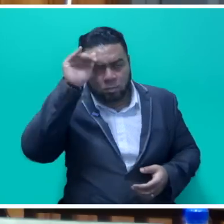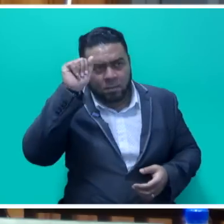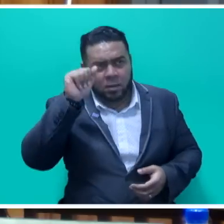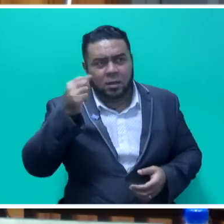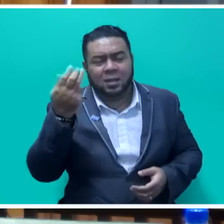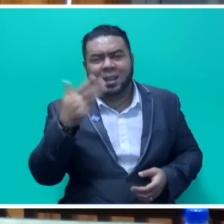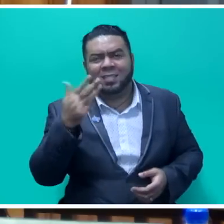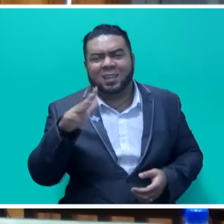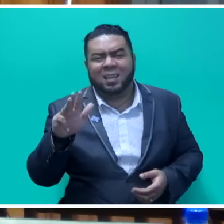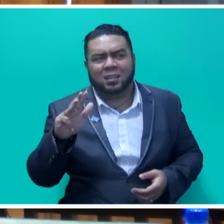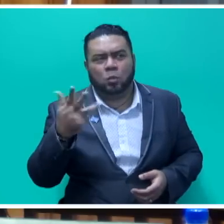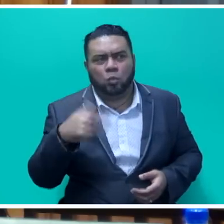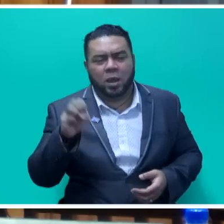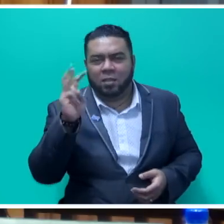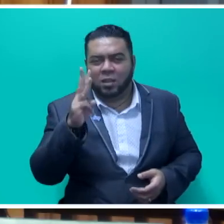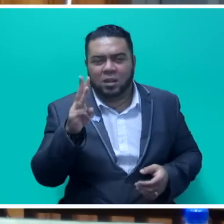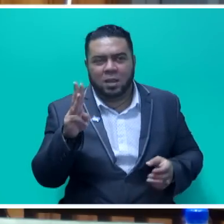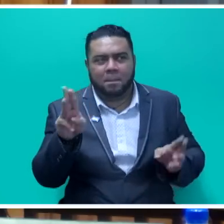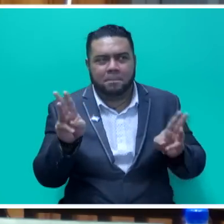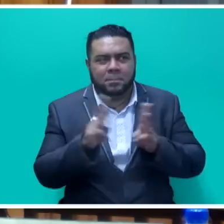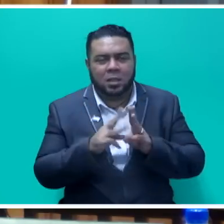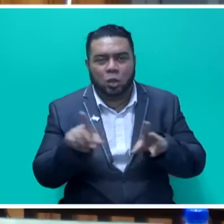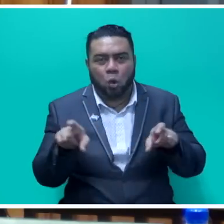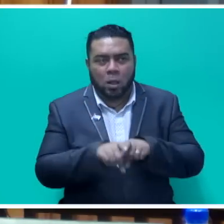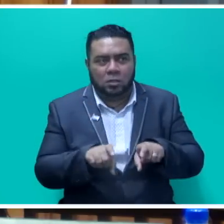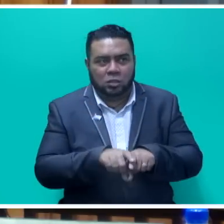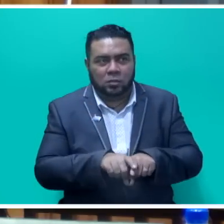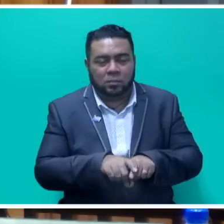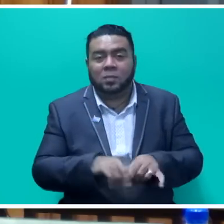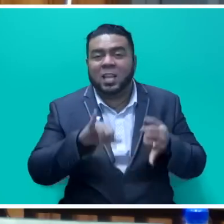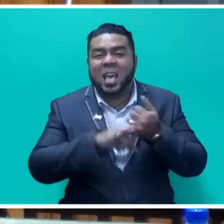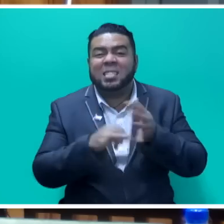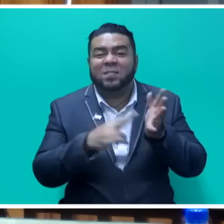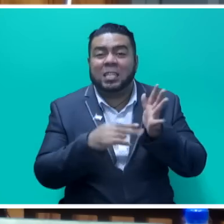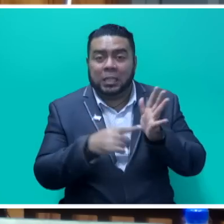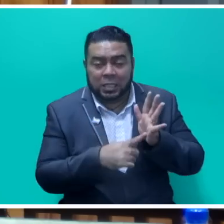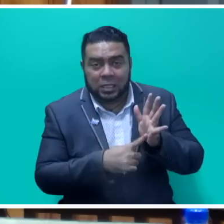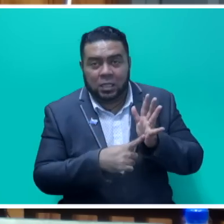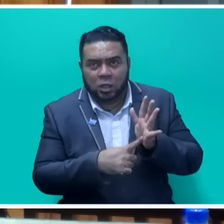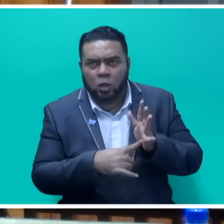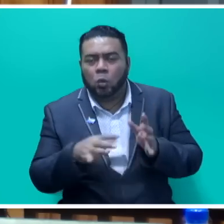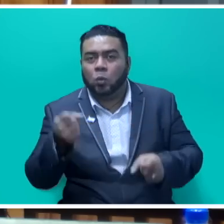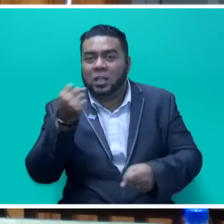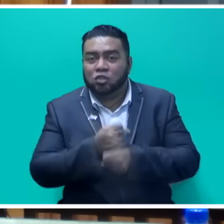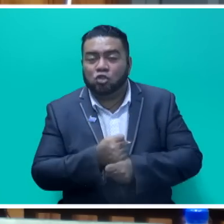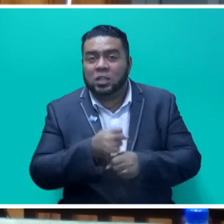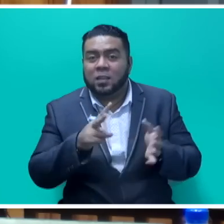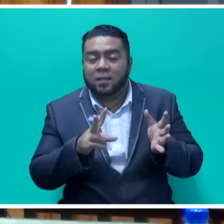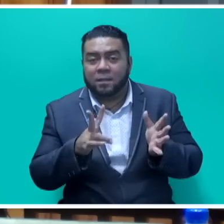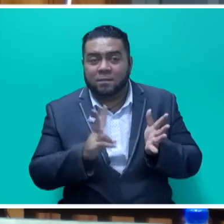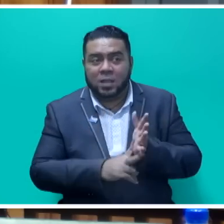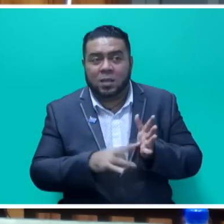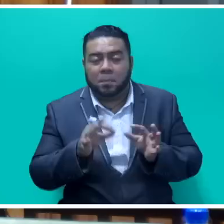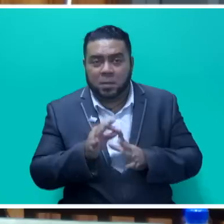in 1999 we had three-party coalition. We had the SBT, we had the GBP, we had